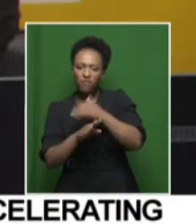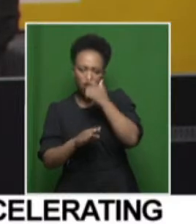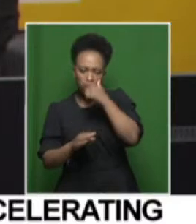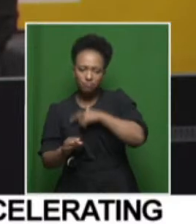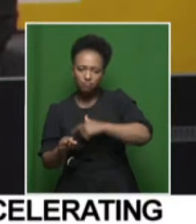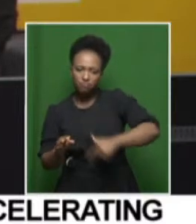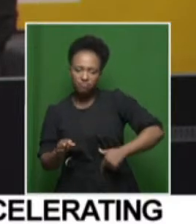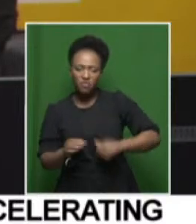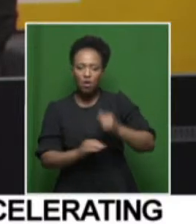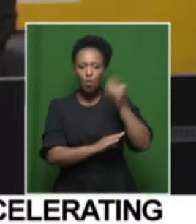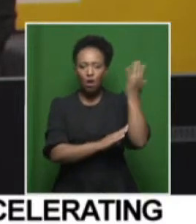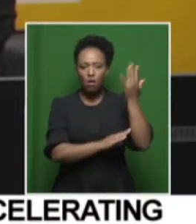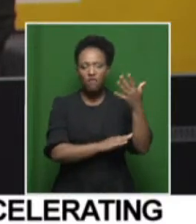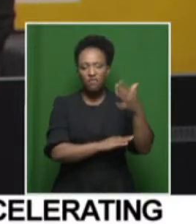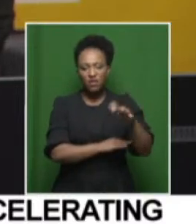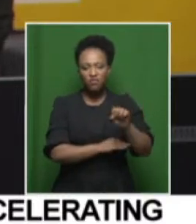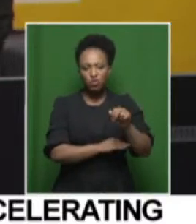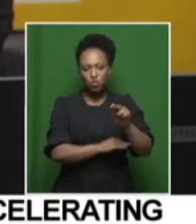of the Nation address.